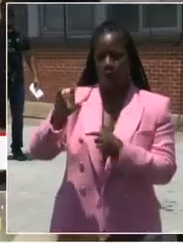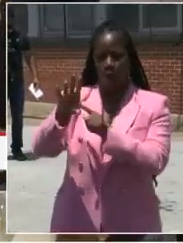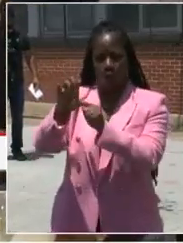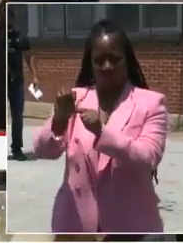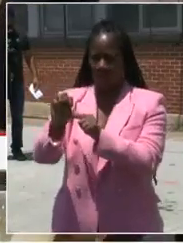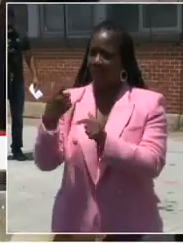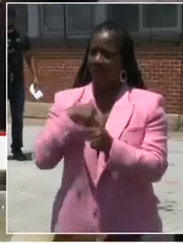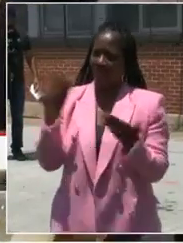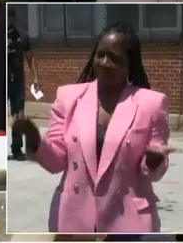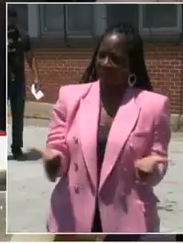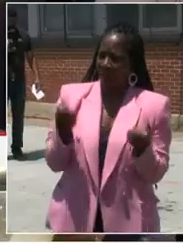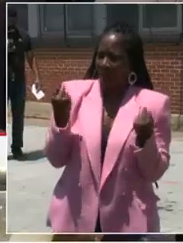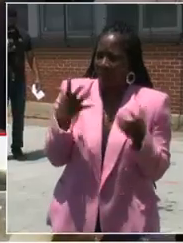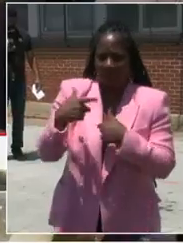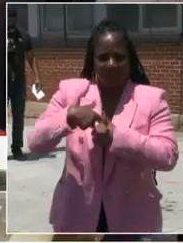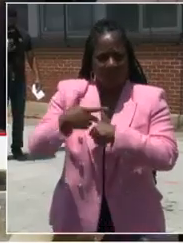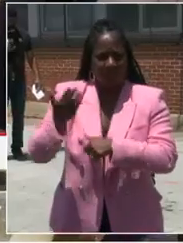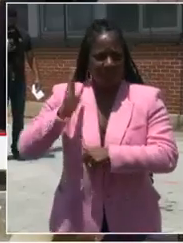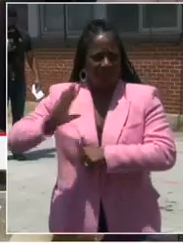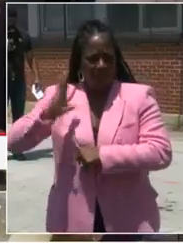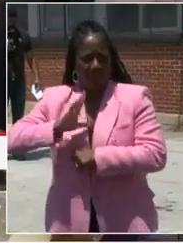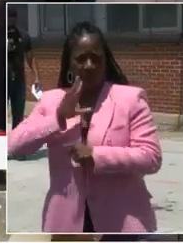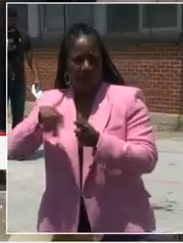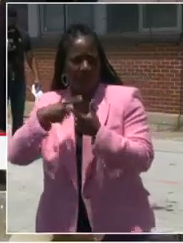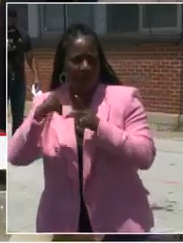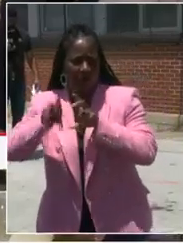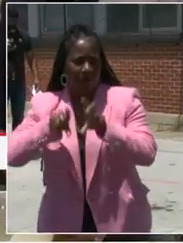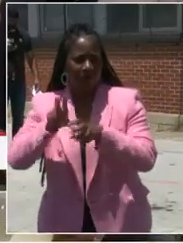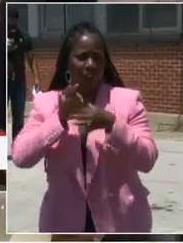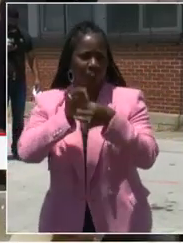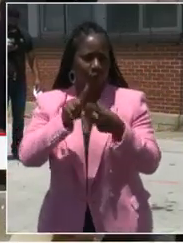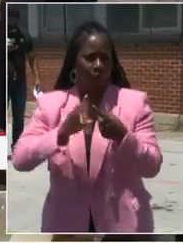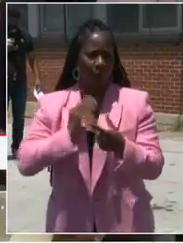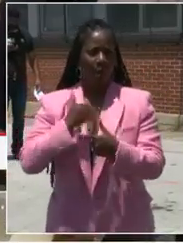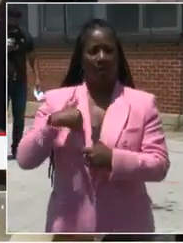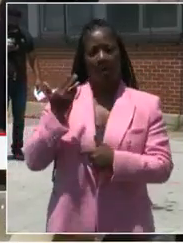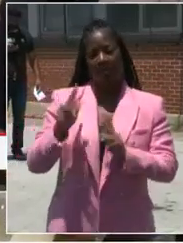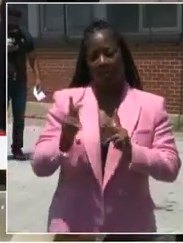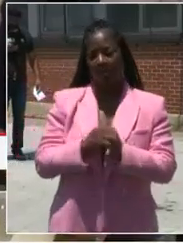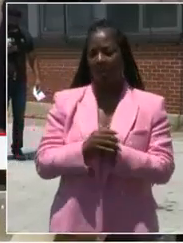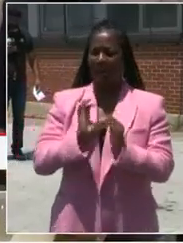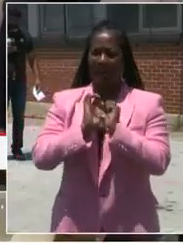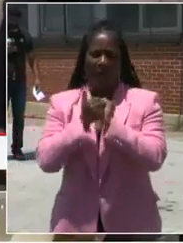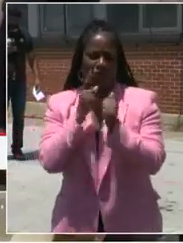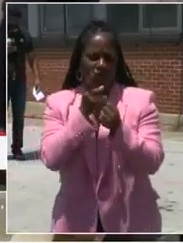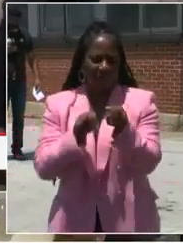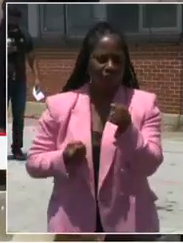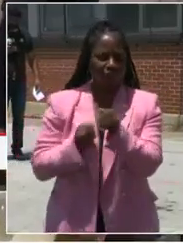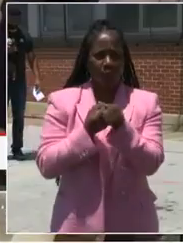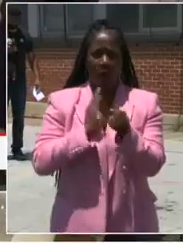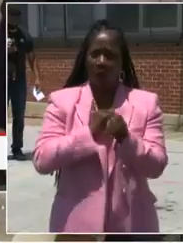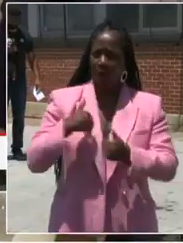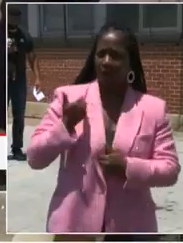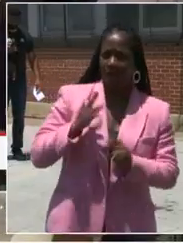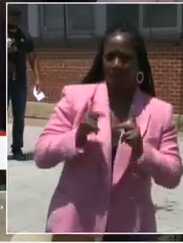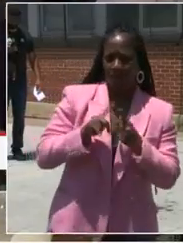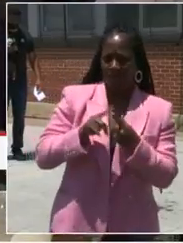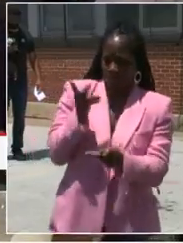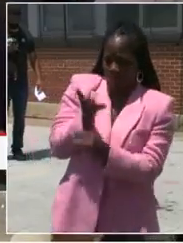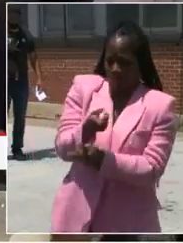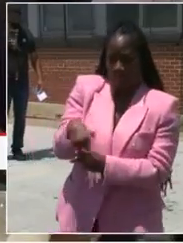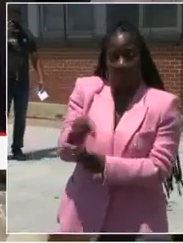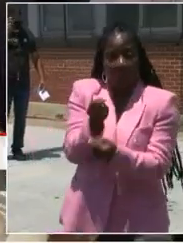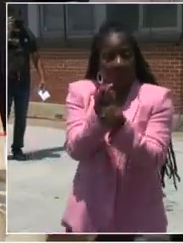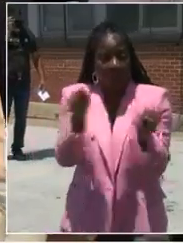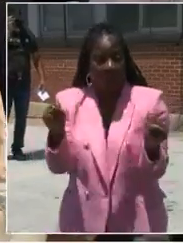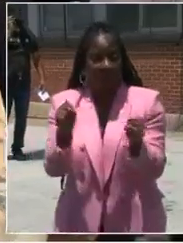times before talking about investments in young people and how to pour into young people, how to keep them safe and